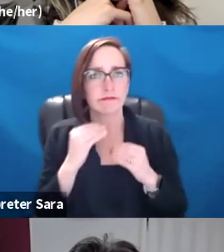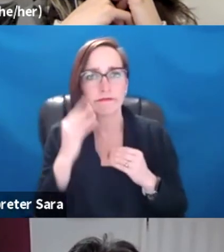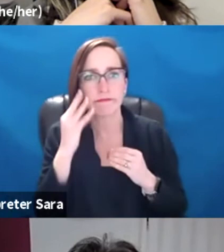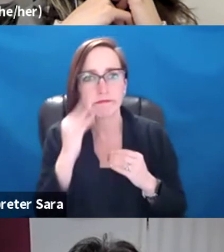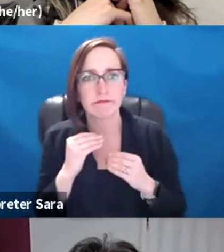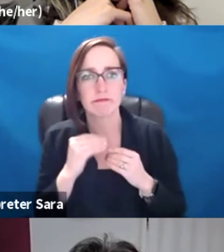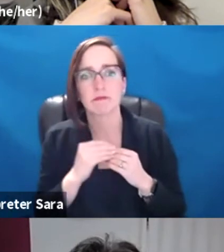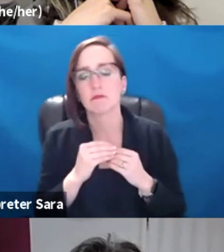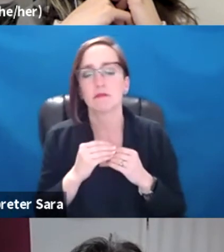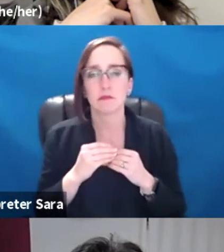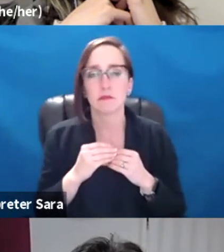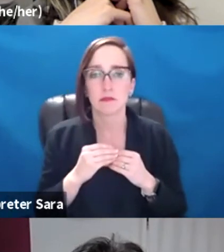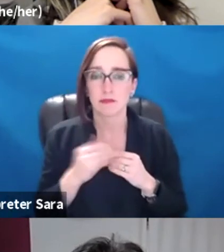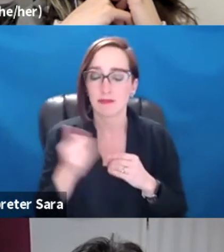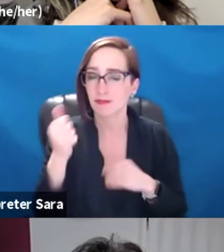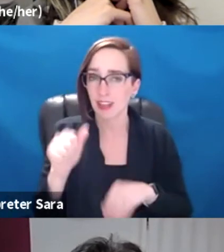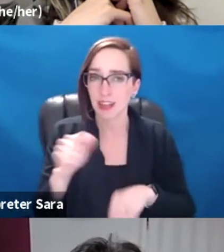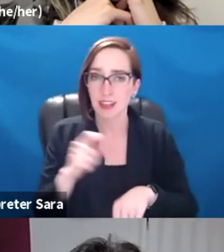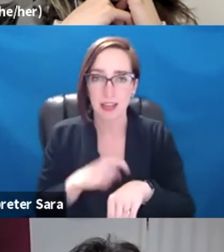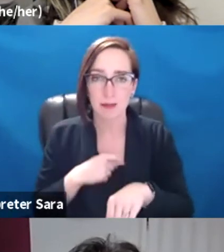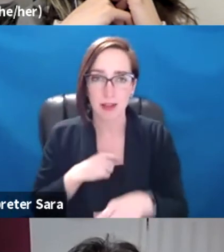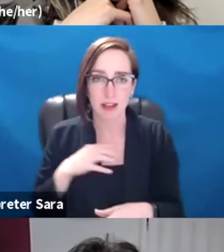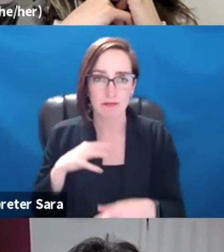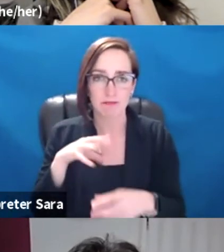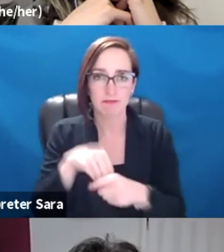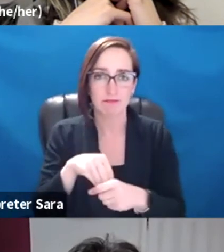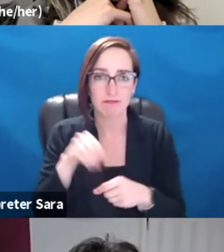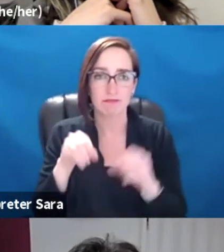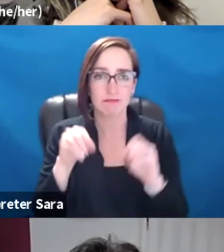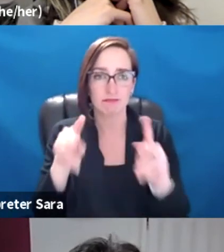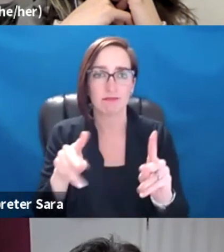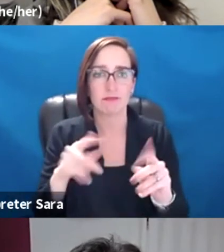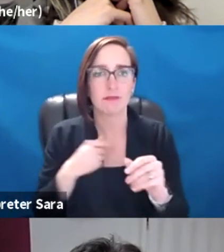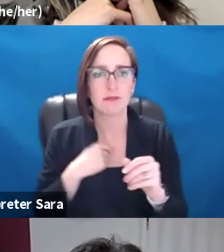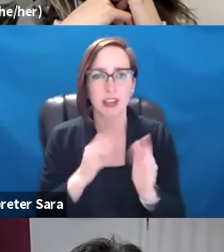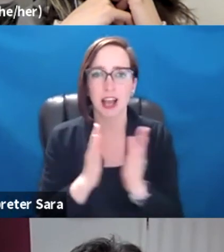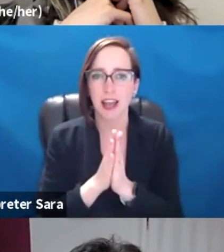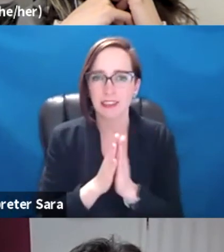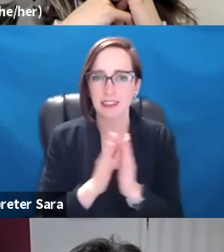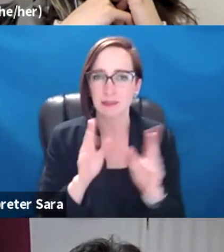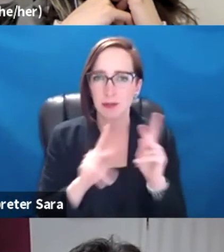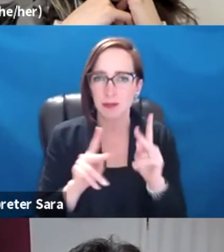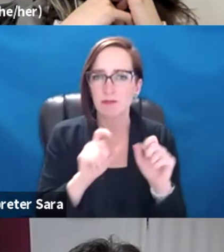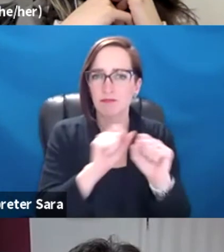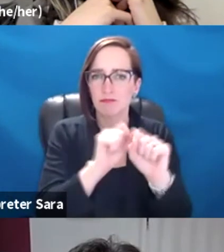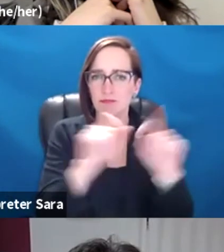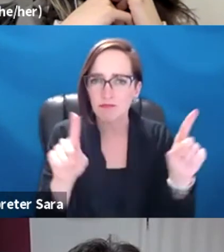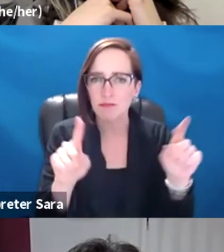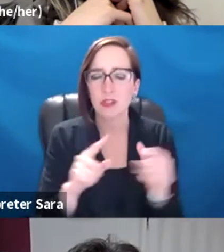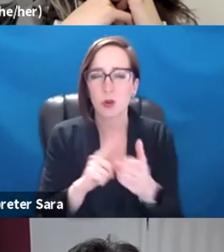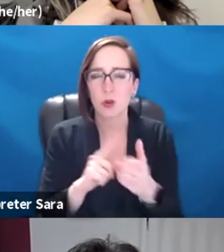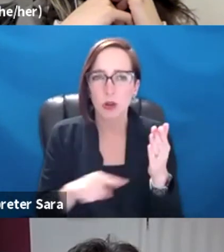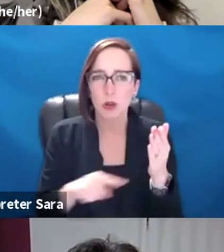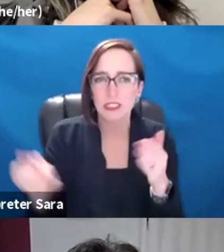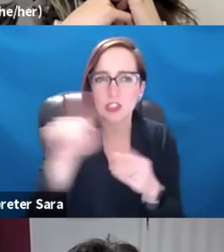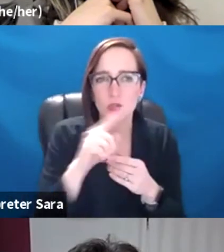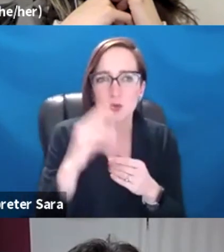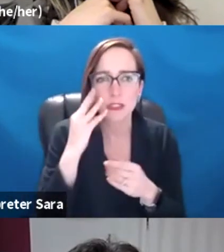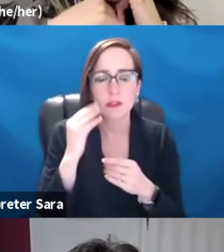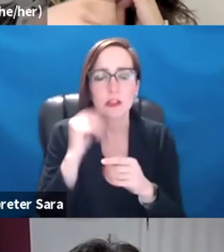to digest is to get a few snapshots. What did you experience? We're not going to go into